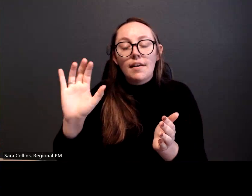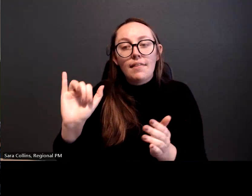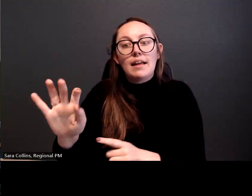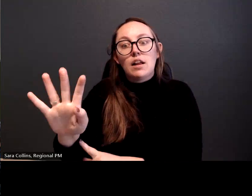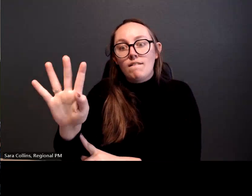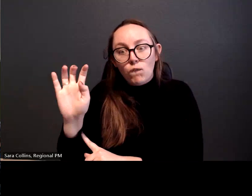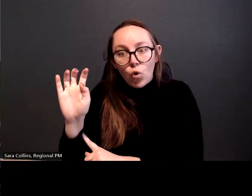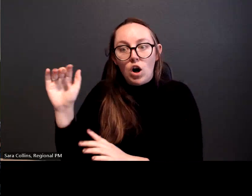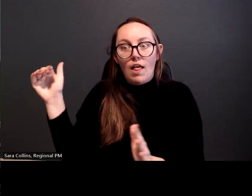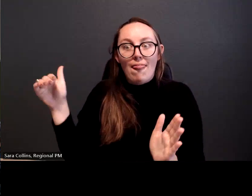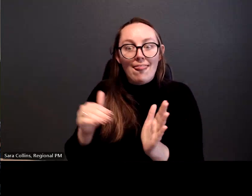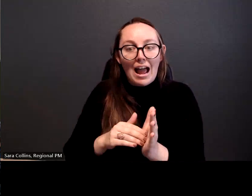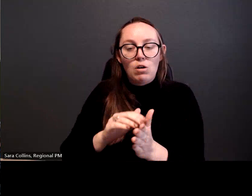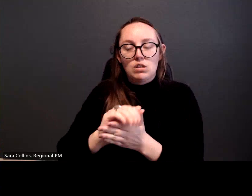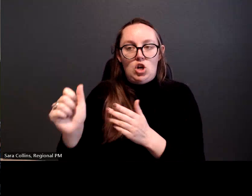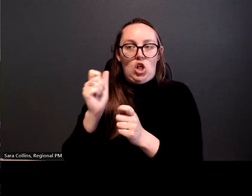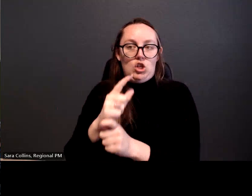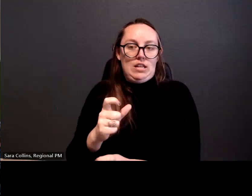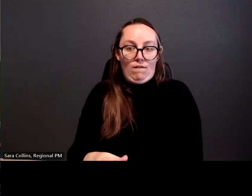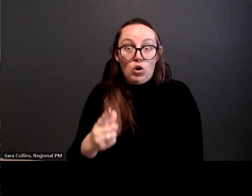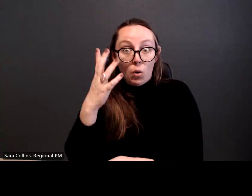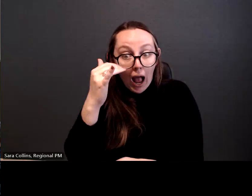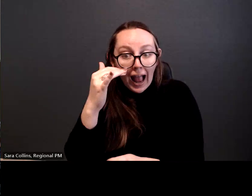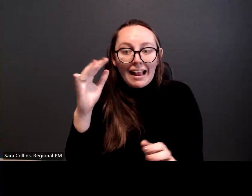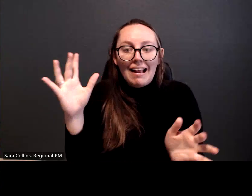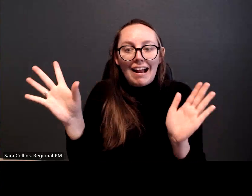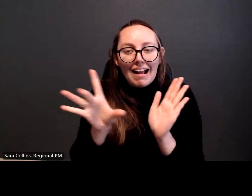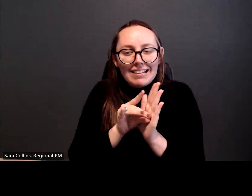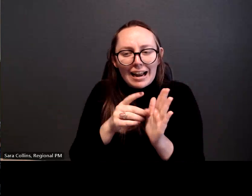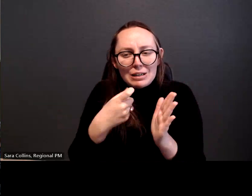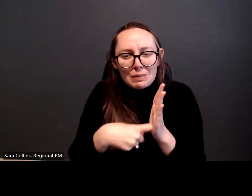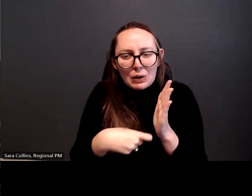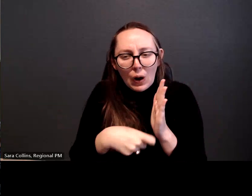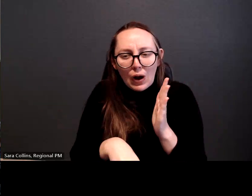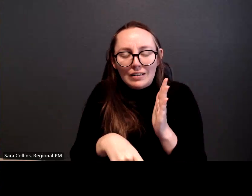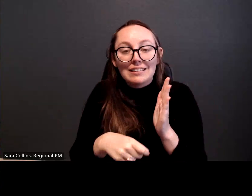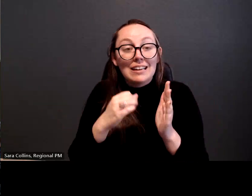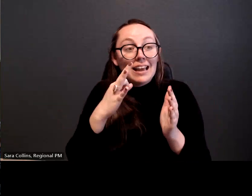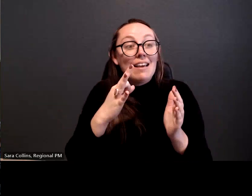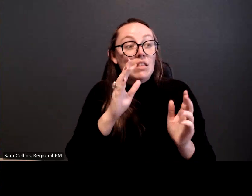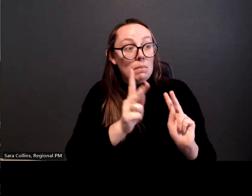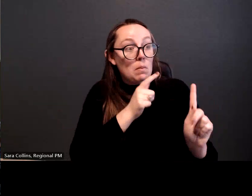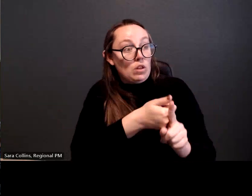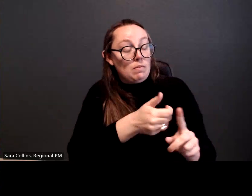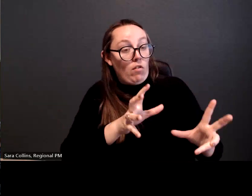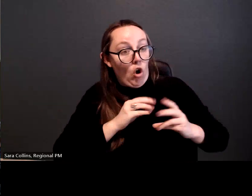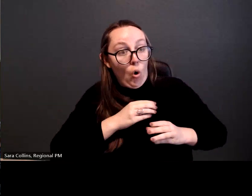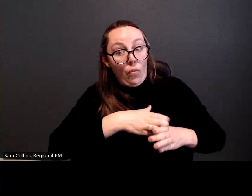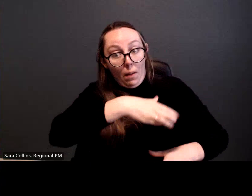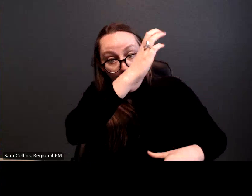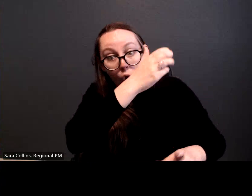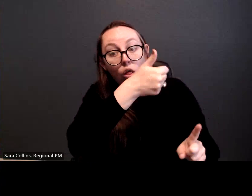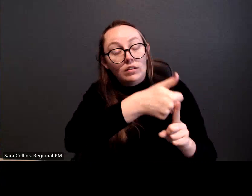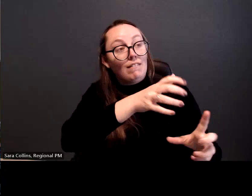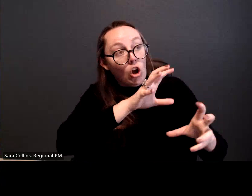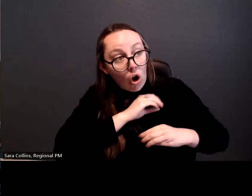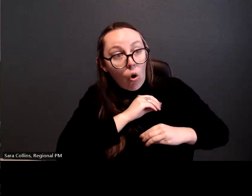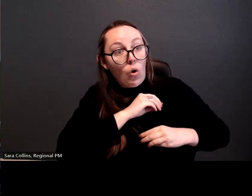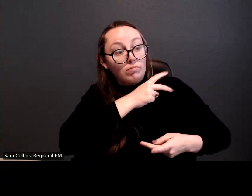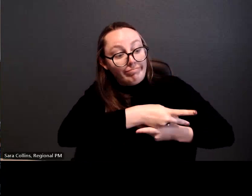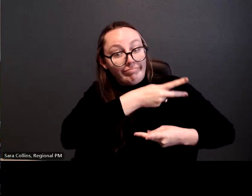costs. Those wouldn't exist if the pole owners built, owned, and maintained the fiber and just leased it open access.